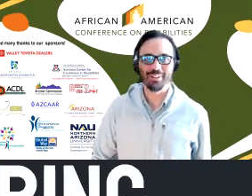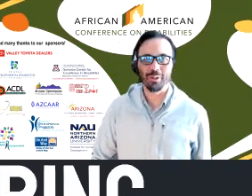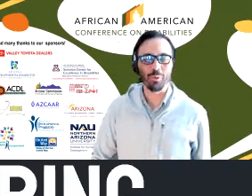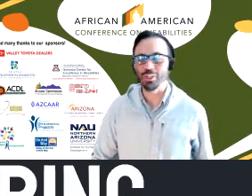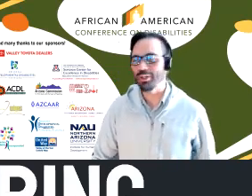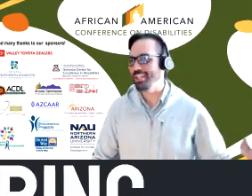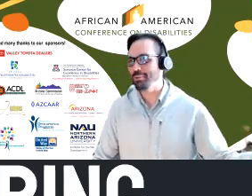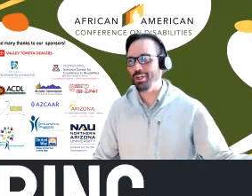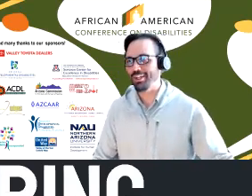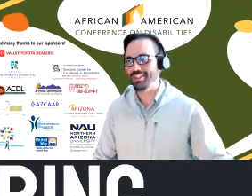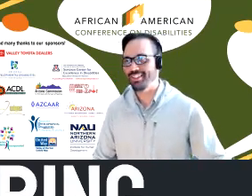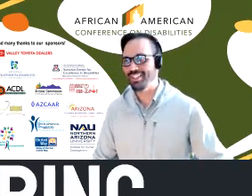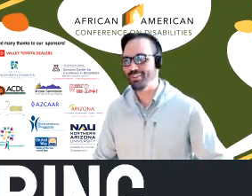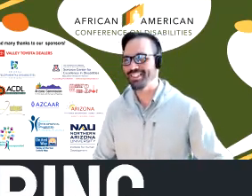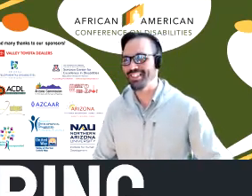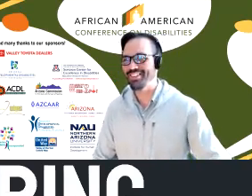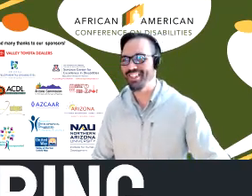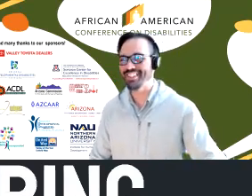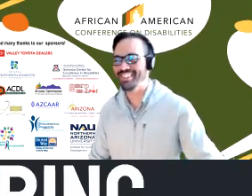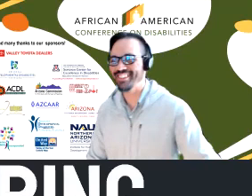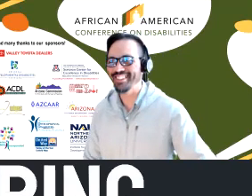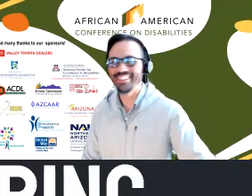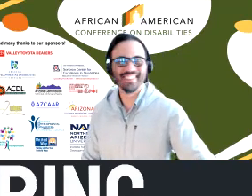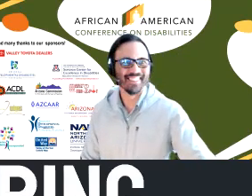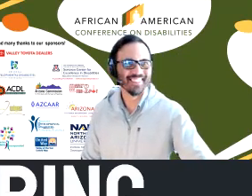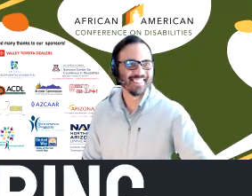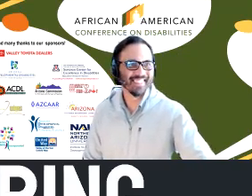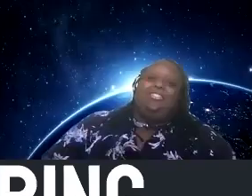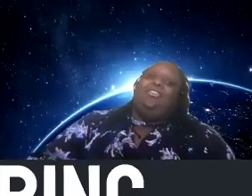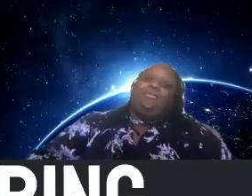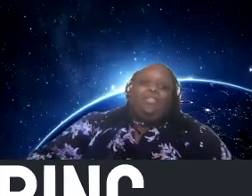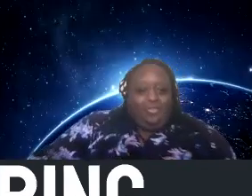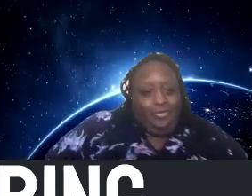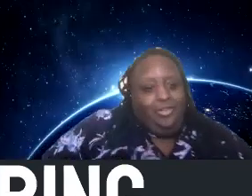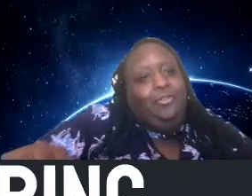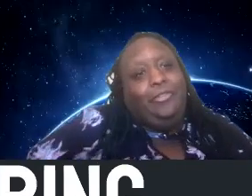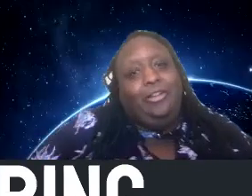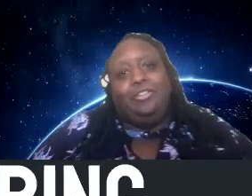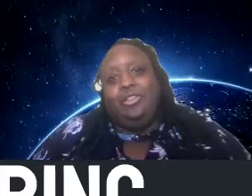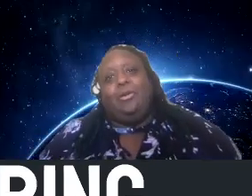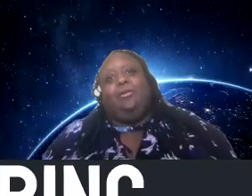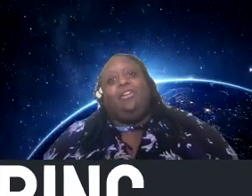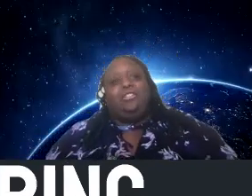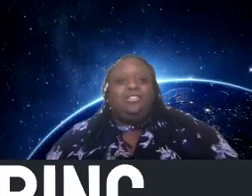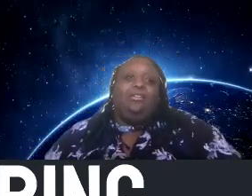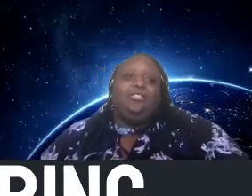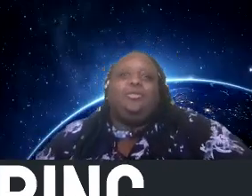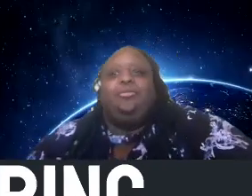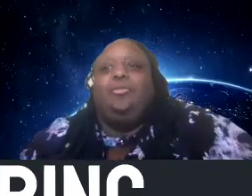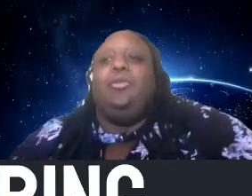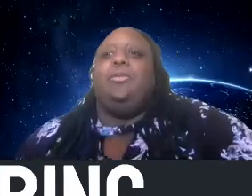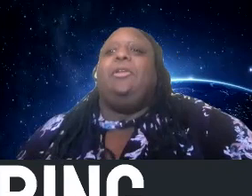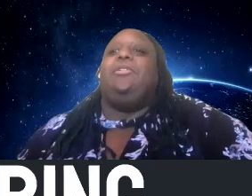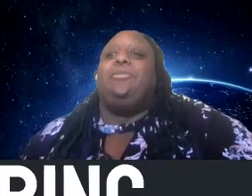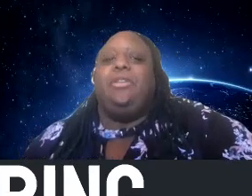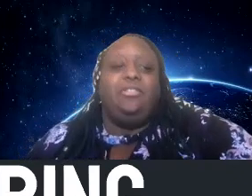out. And we're learning as we go here as well. So thanks. Yeah, it's awesome. It's really well run. So it's